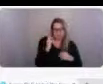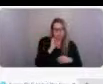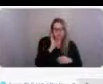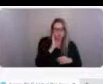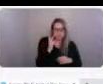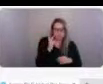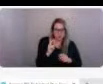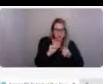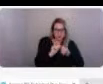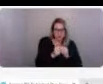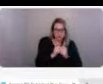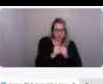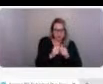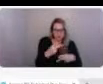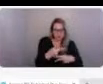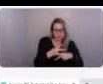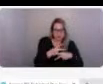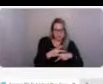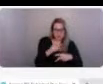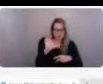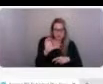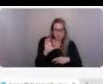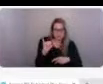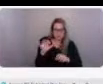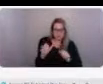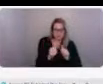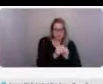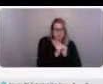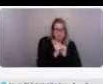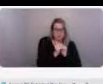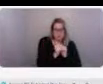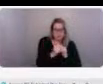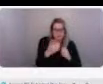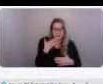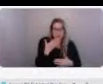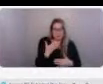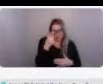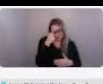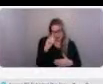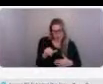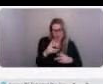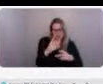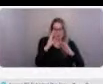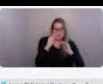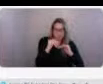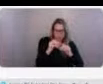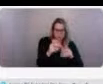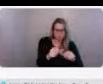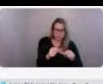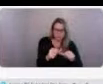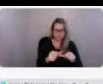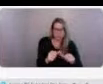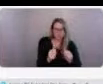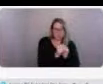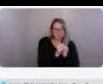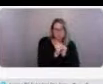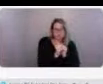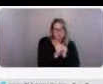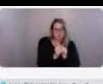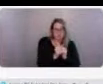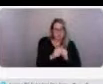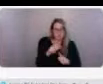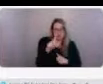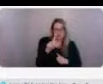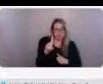competitiveness and keeping communities of interest together so i'm very thankful for that and i hope you'll keep it together i do just want to say a word about legislative